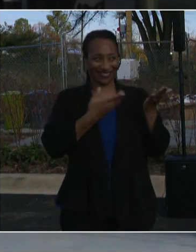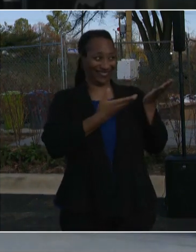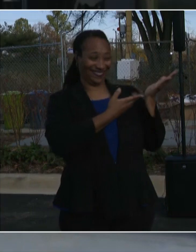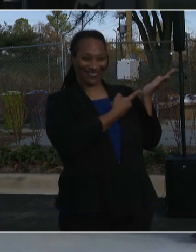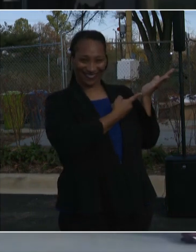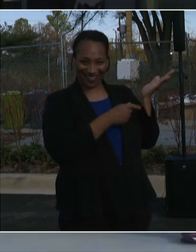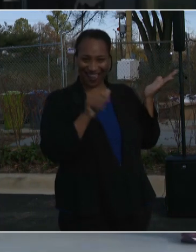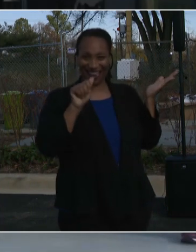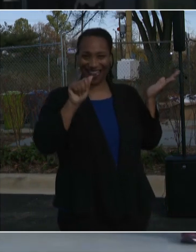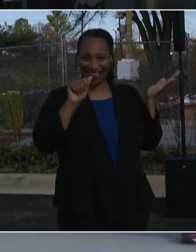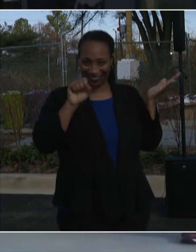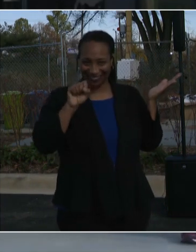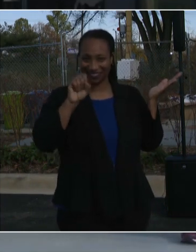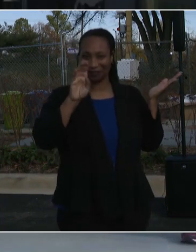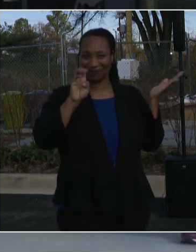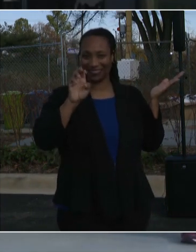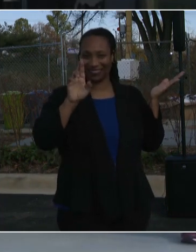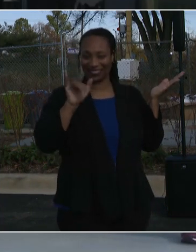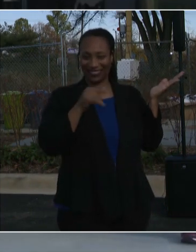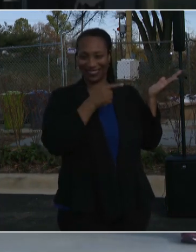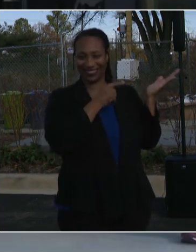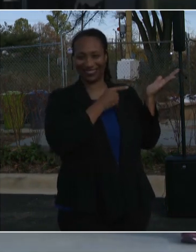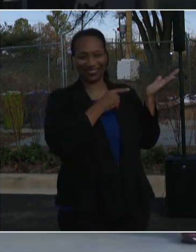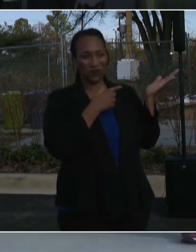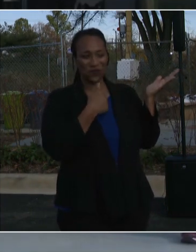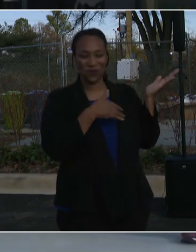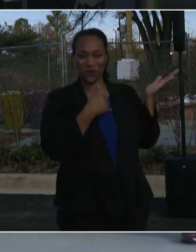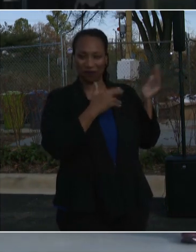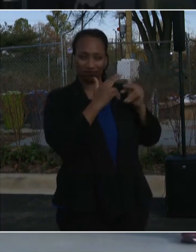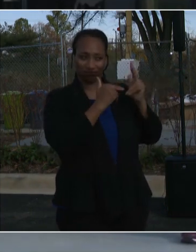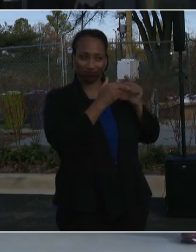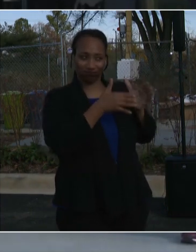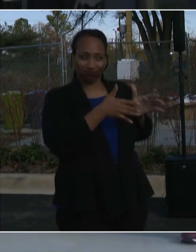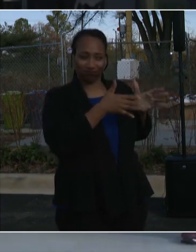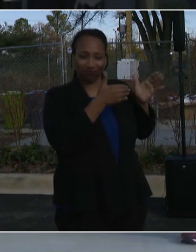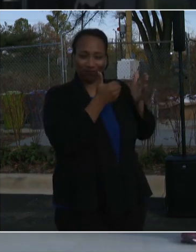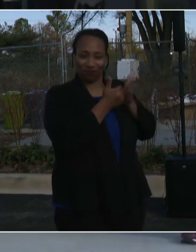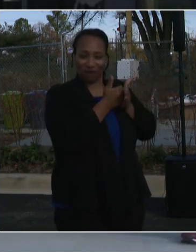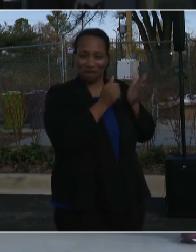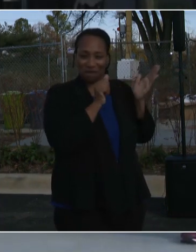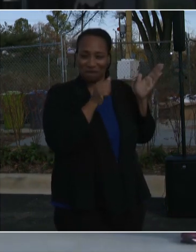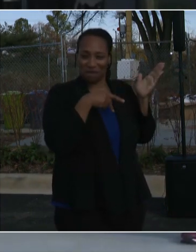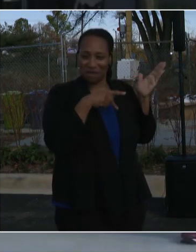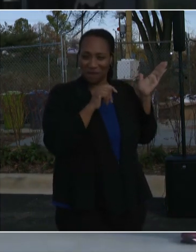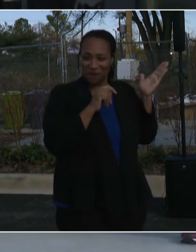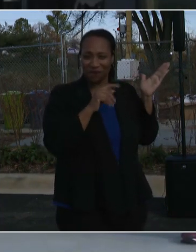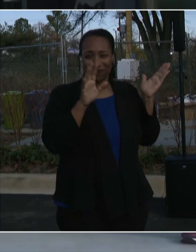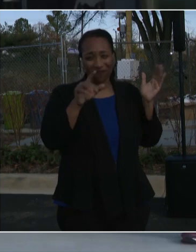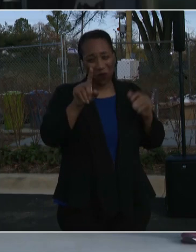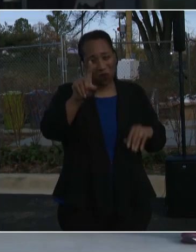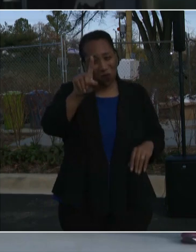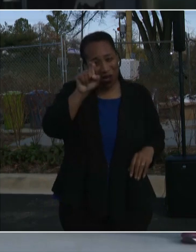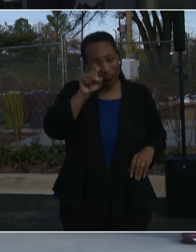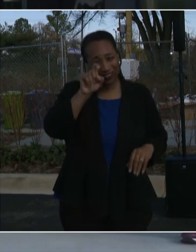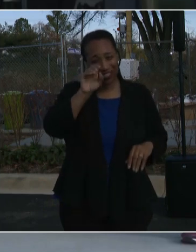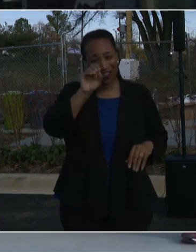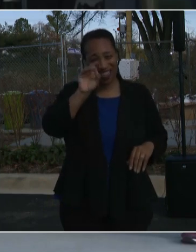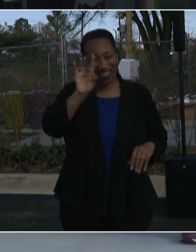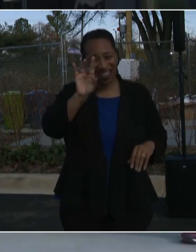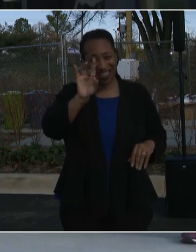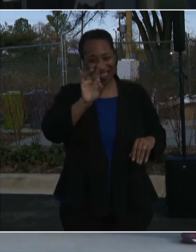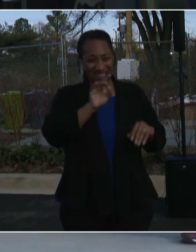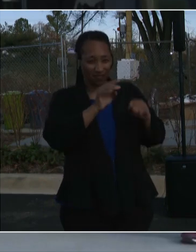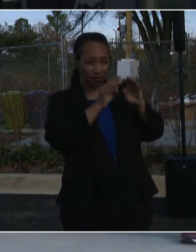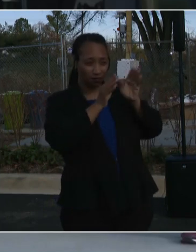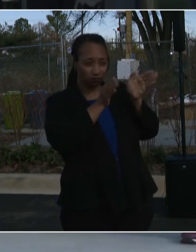of fulfilling our promises. 108 all-affordable homes with replacement units for people who